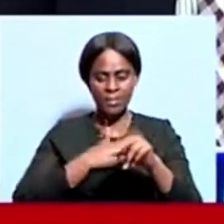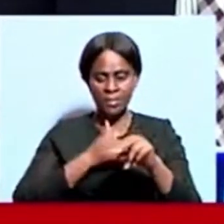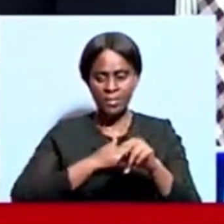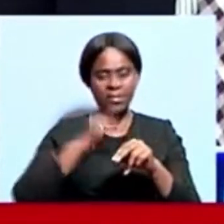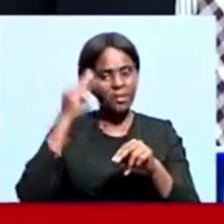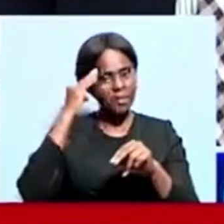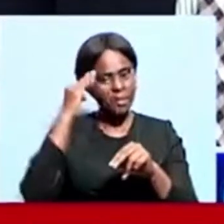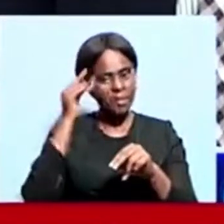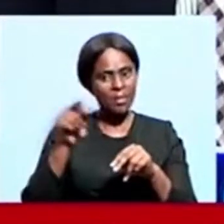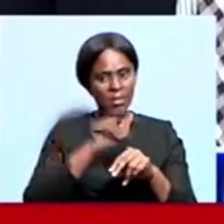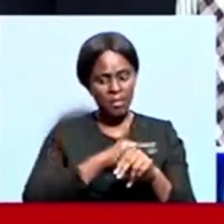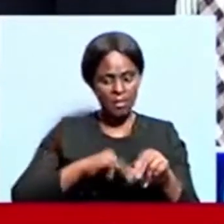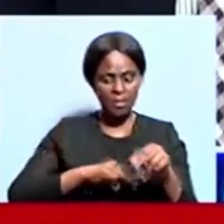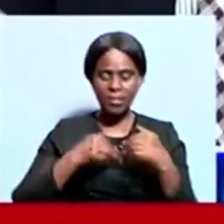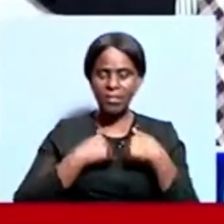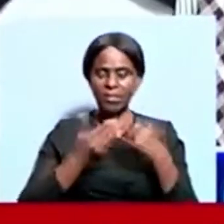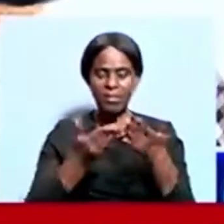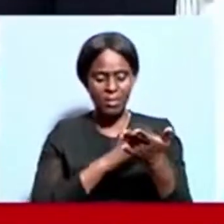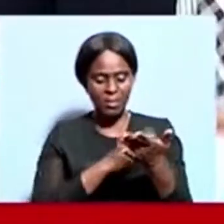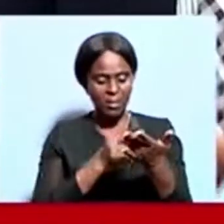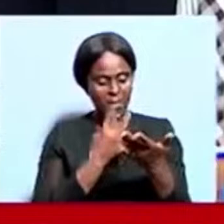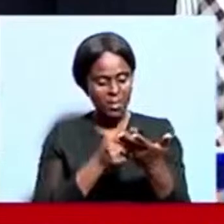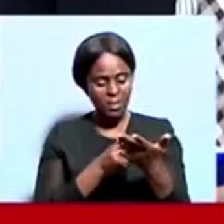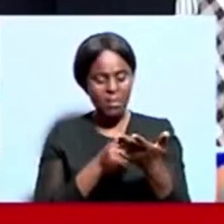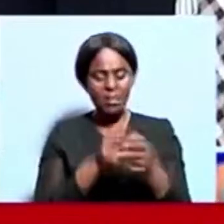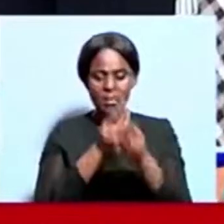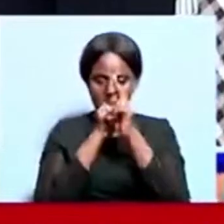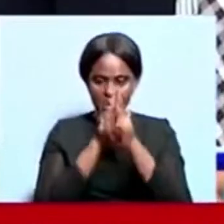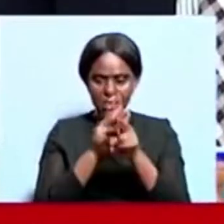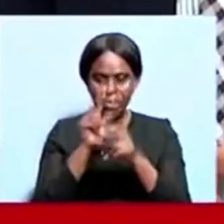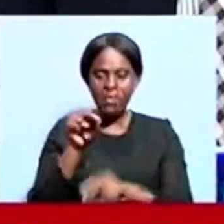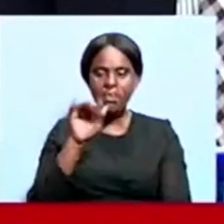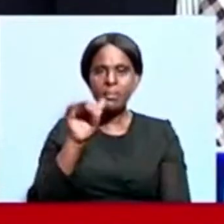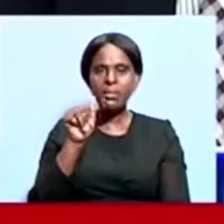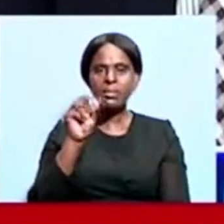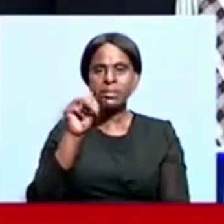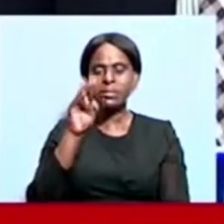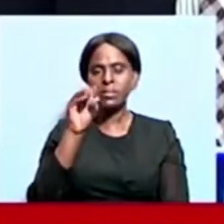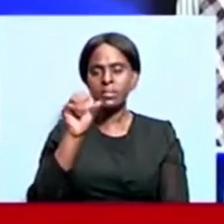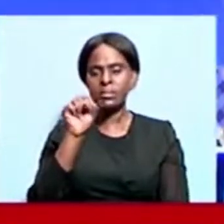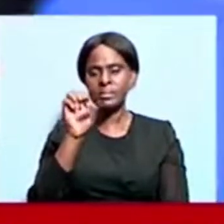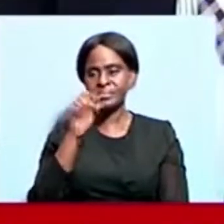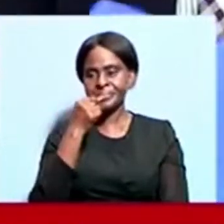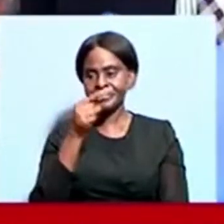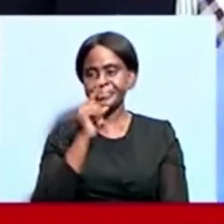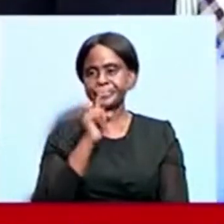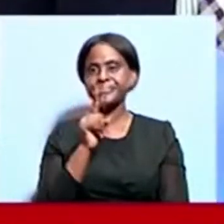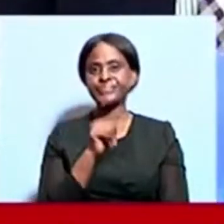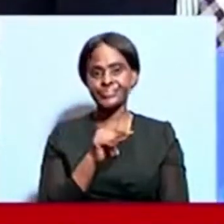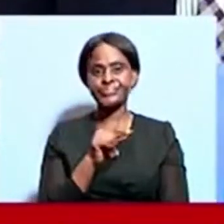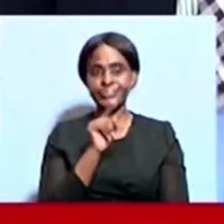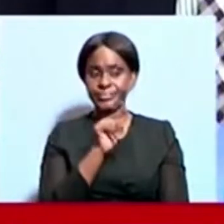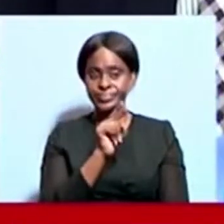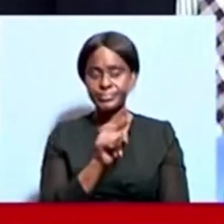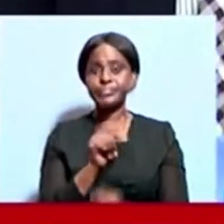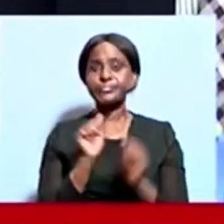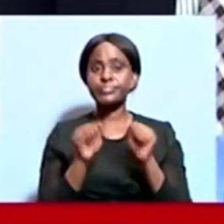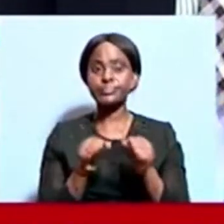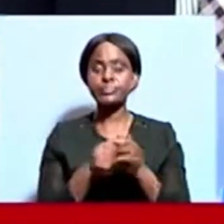may wish to have a look. And I think Honorable Nyambose had a valid point to say, but then I think this would